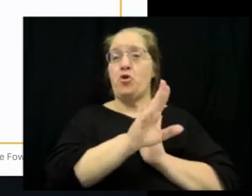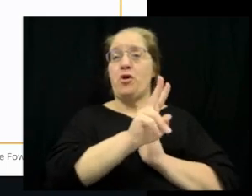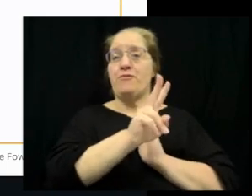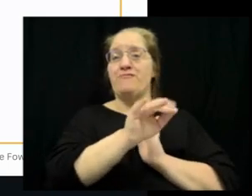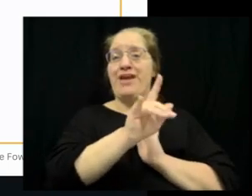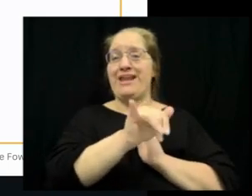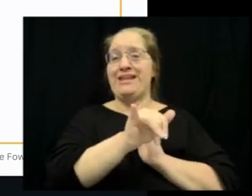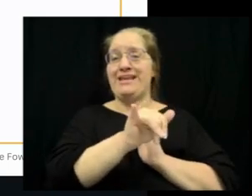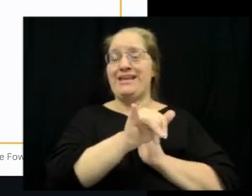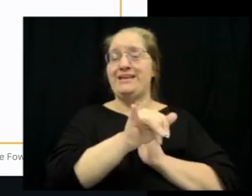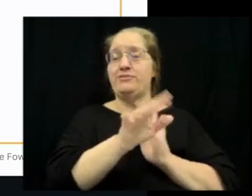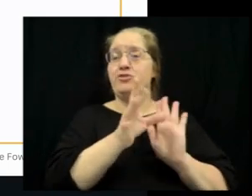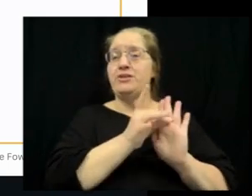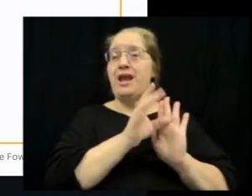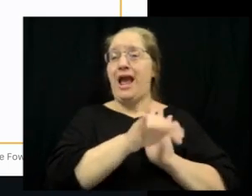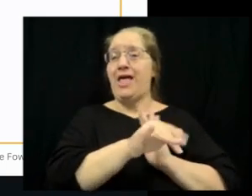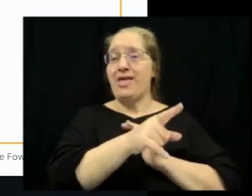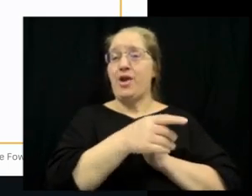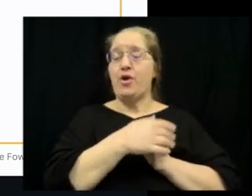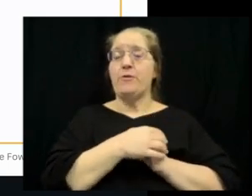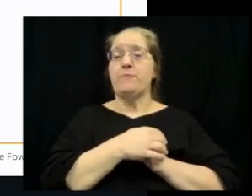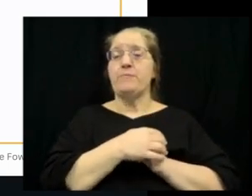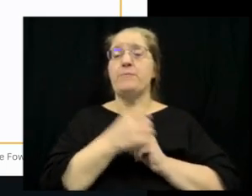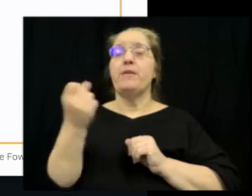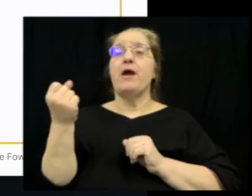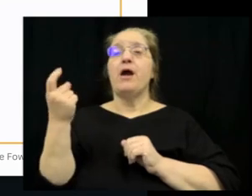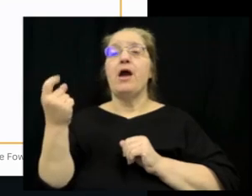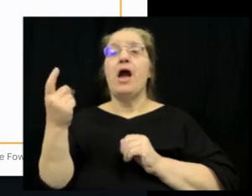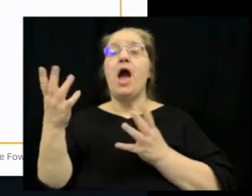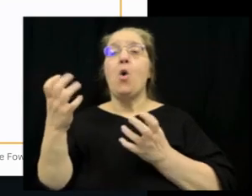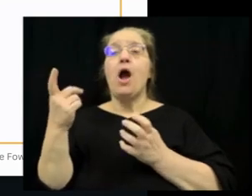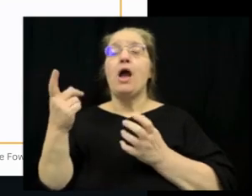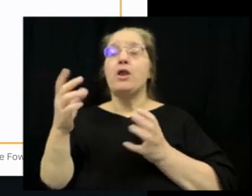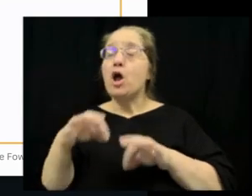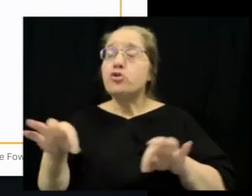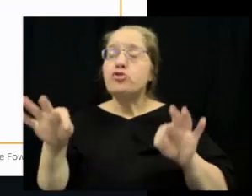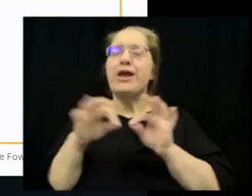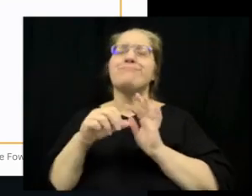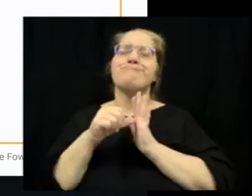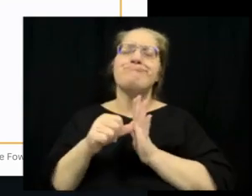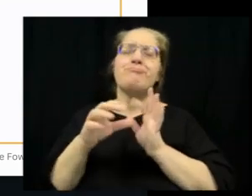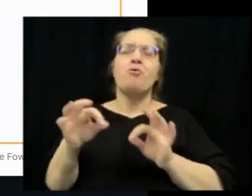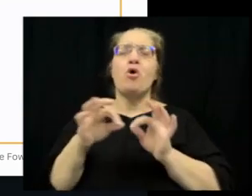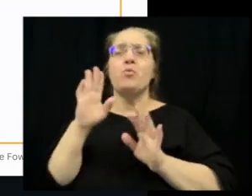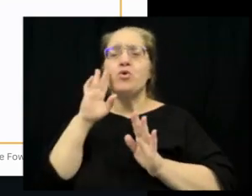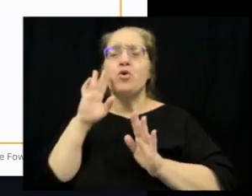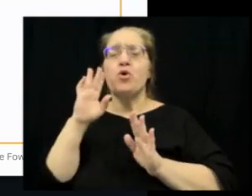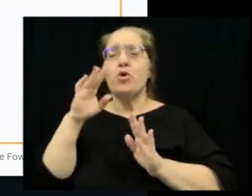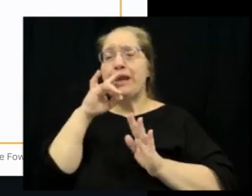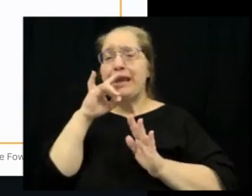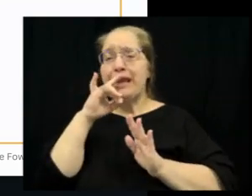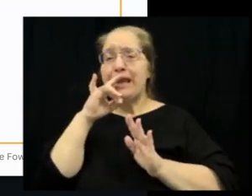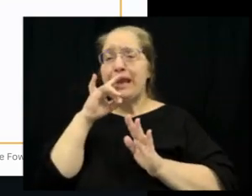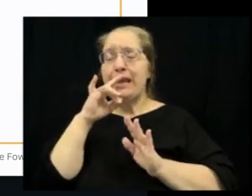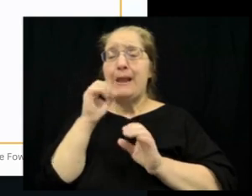makes that little bit of growth for you to acknowledge it. And the best way to acknowledge it is